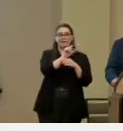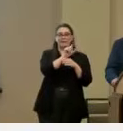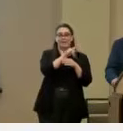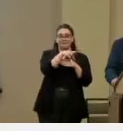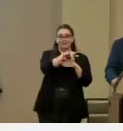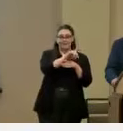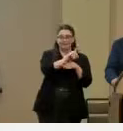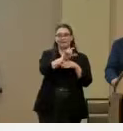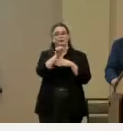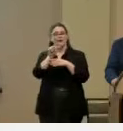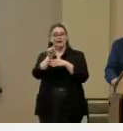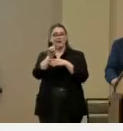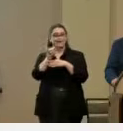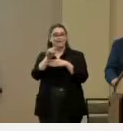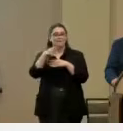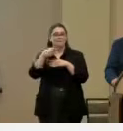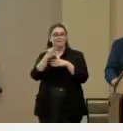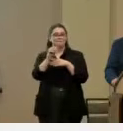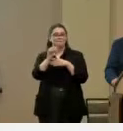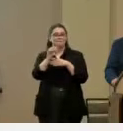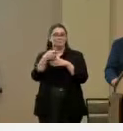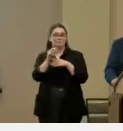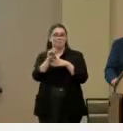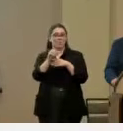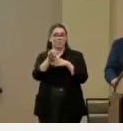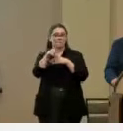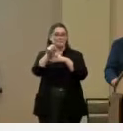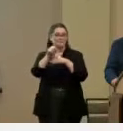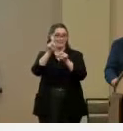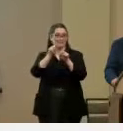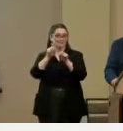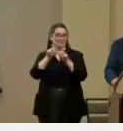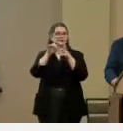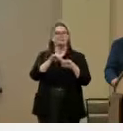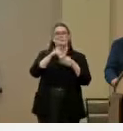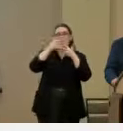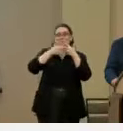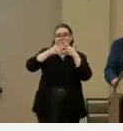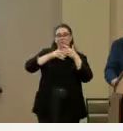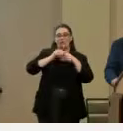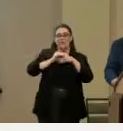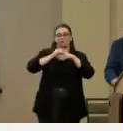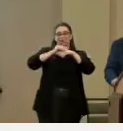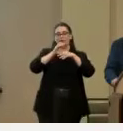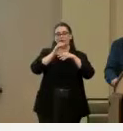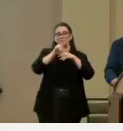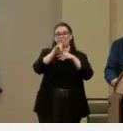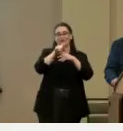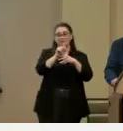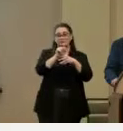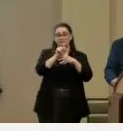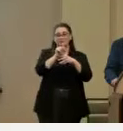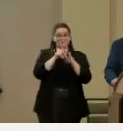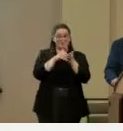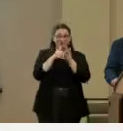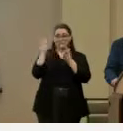antibodies, which is associated with blood clotting. But most people with anti-phospholipid antibodies have never had a